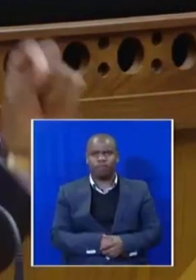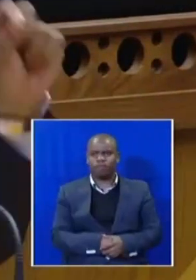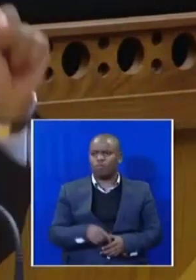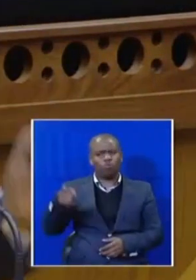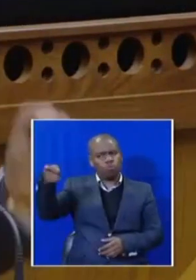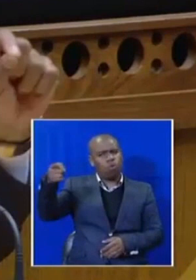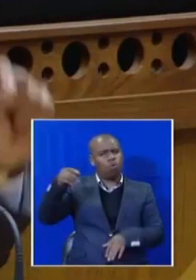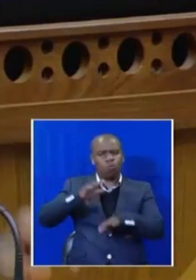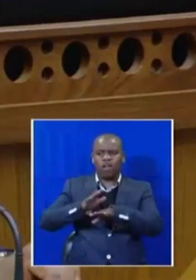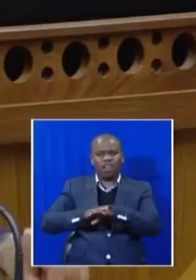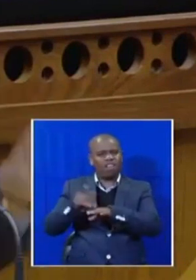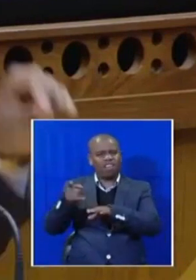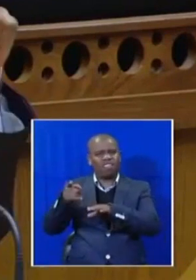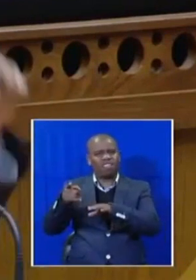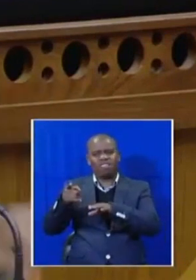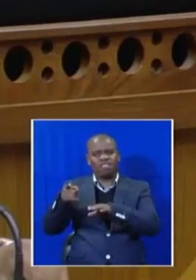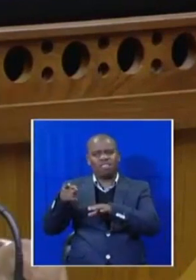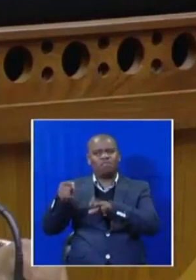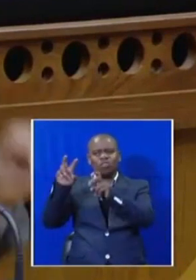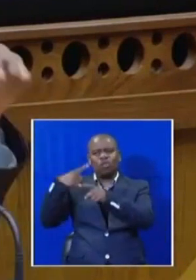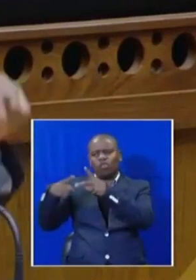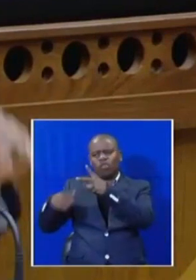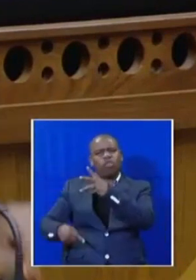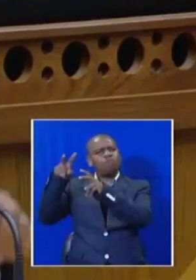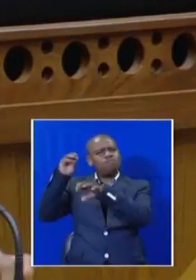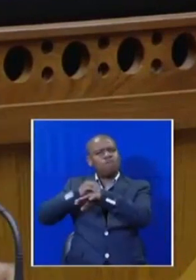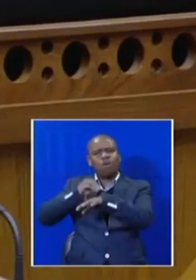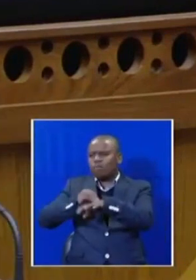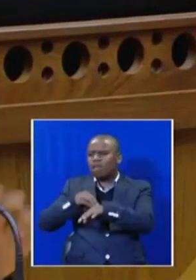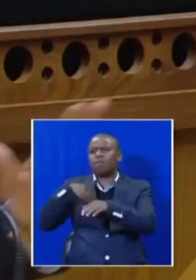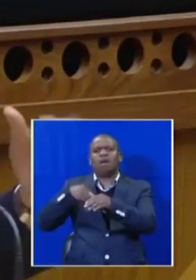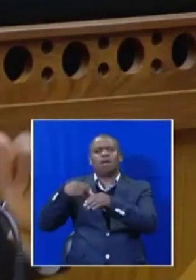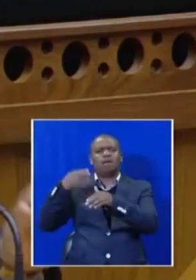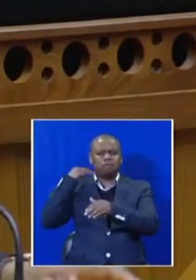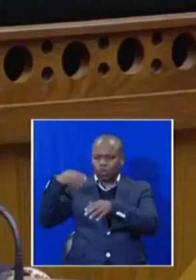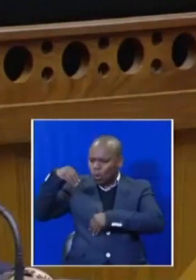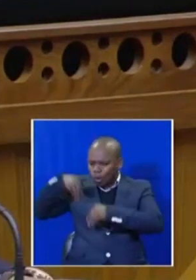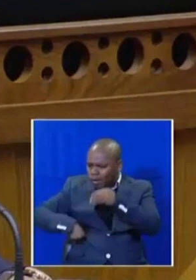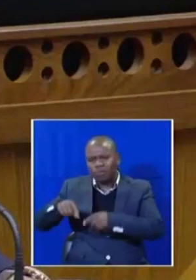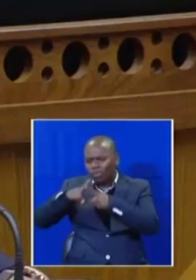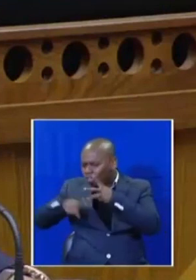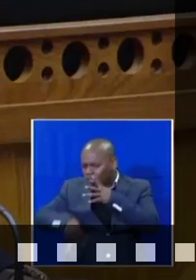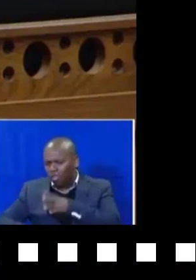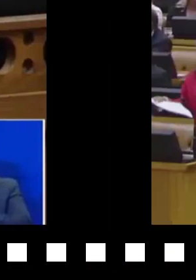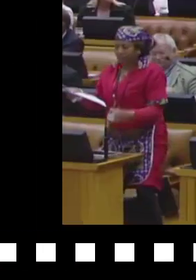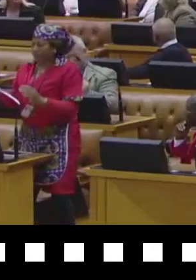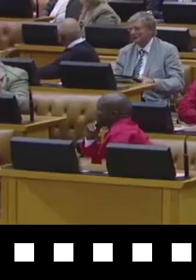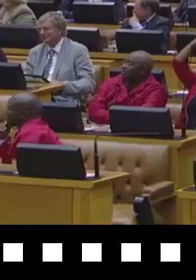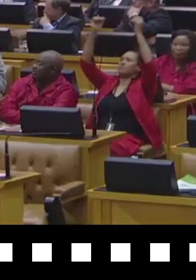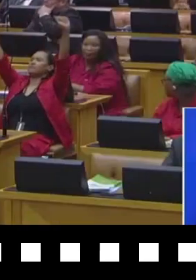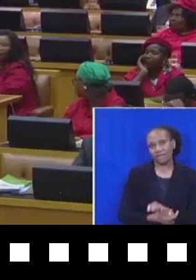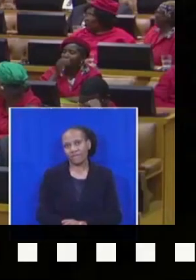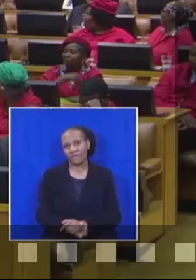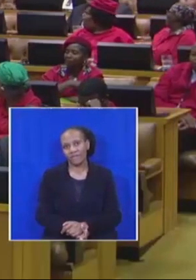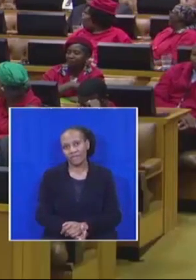do. It has something to do with energy of this country. And that's what it is. Thank you very much,